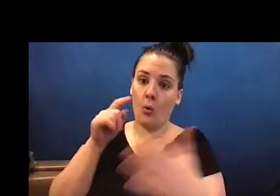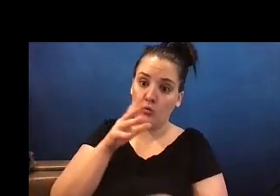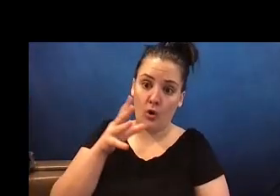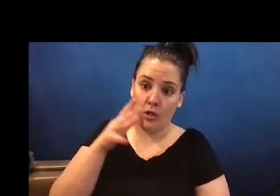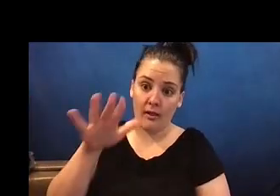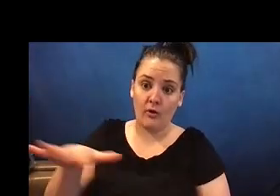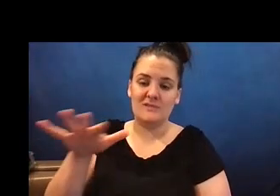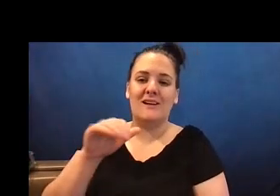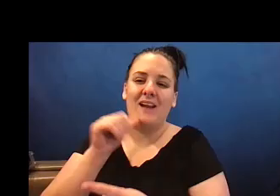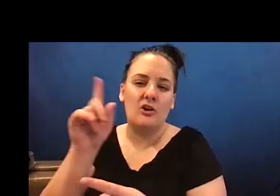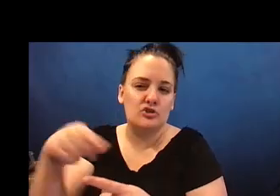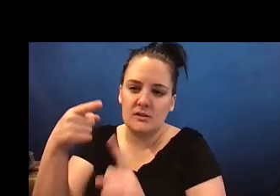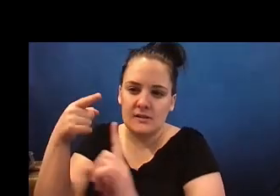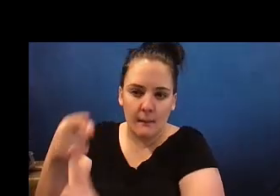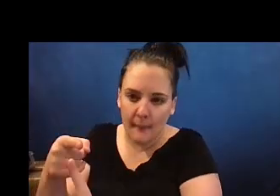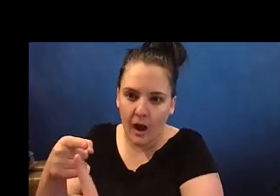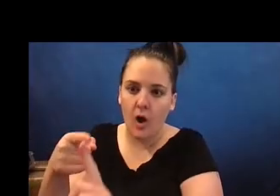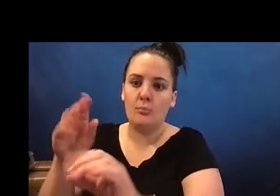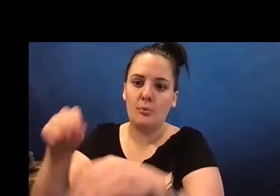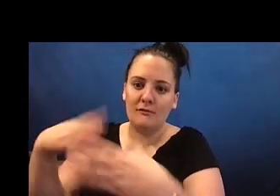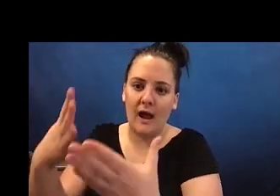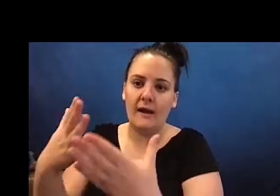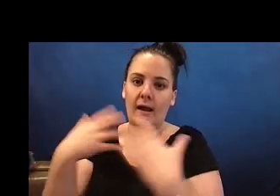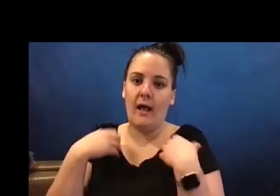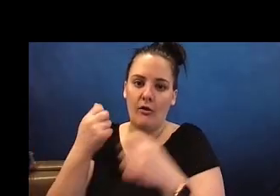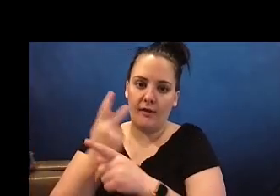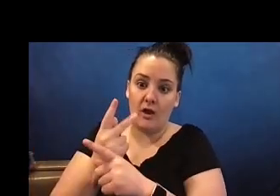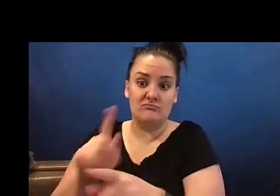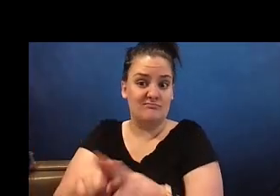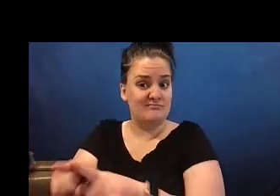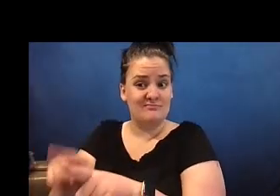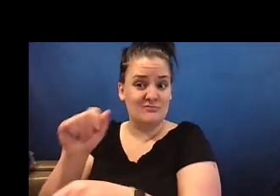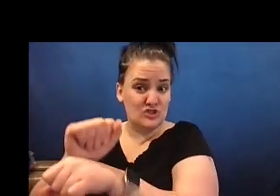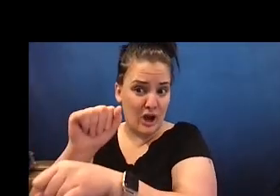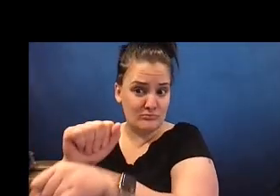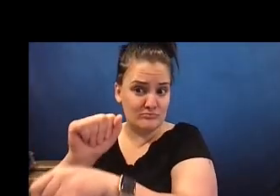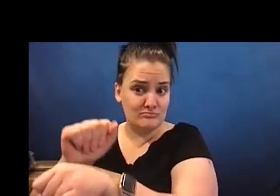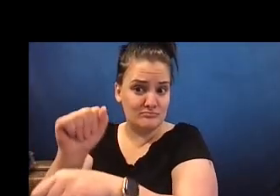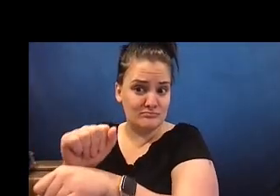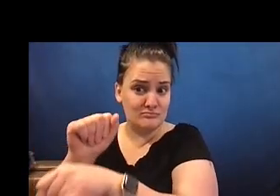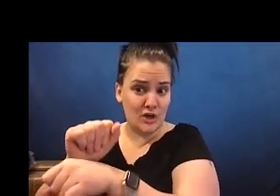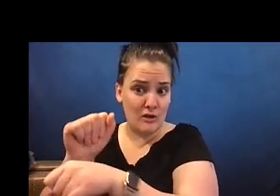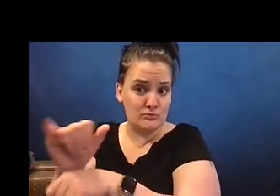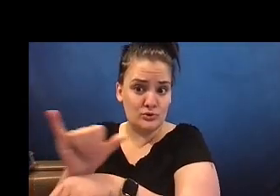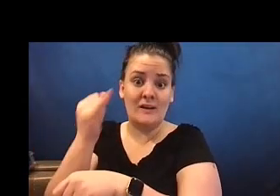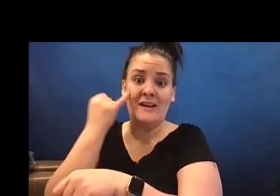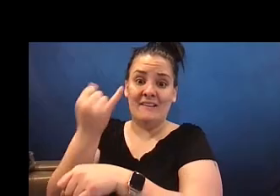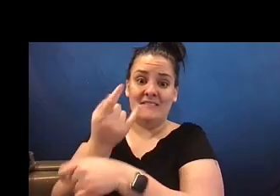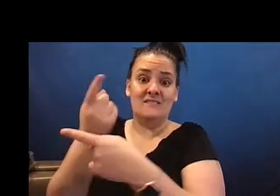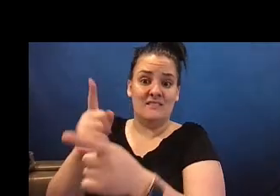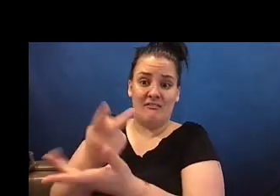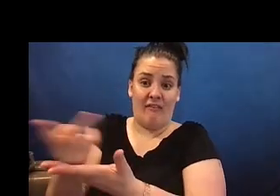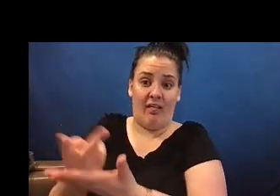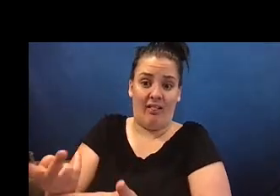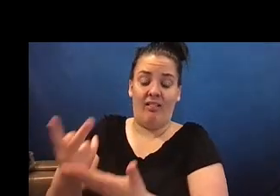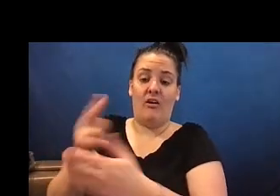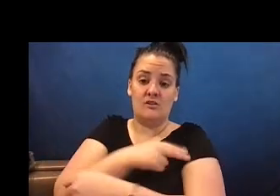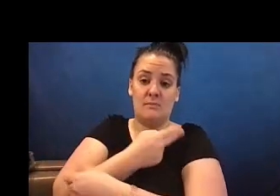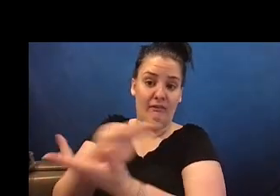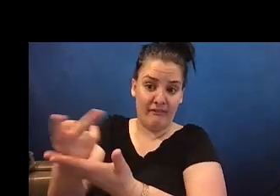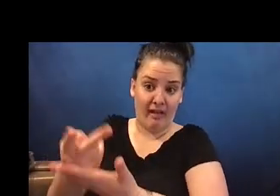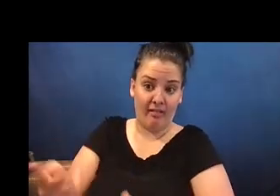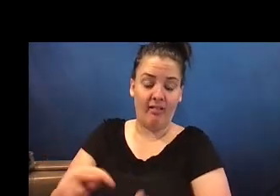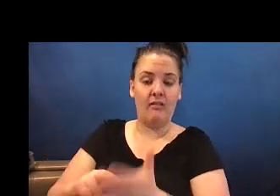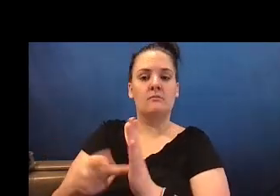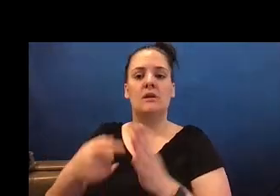about providing healthcare, it's about providing jobs. So if some of them fail, the economy of those communities